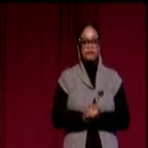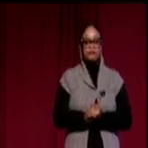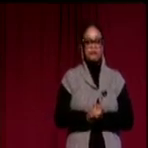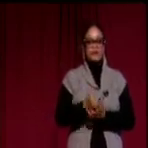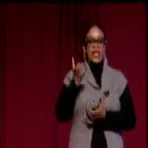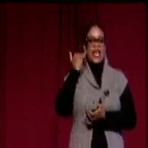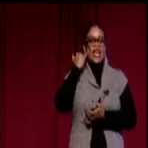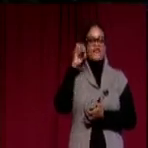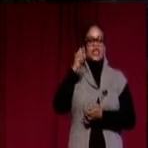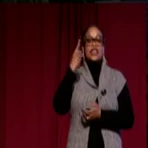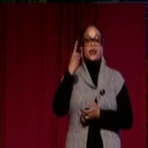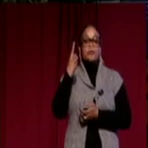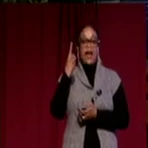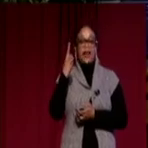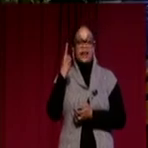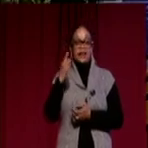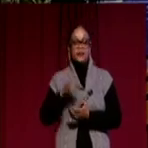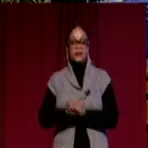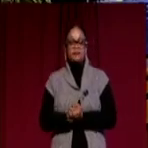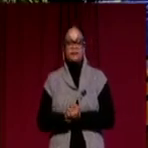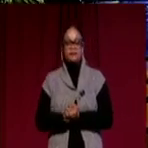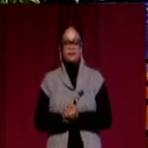If anybody